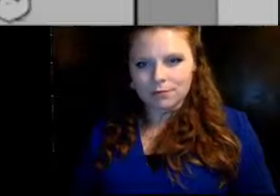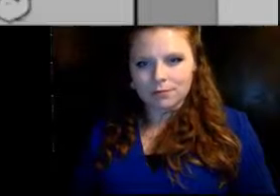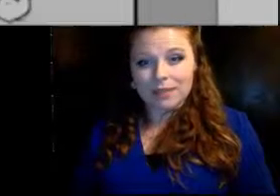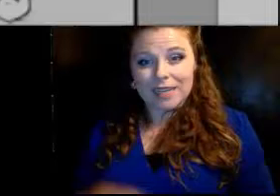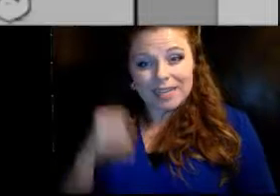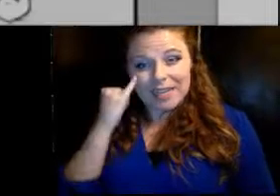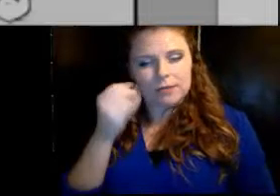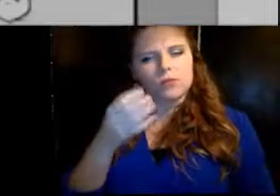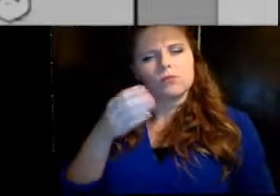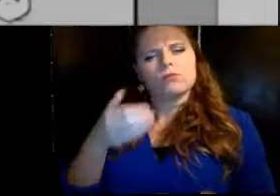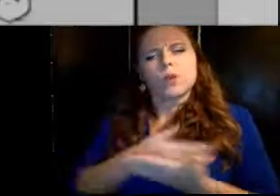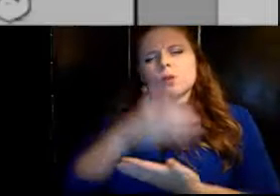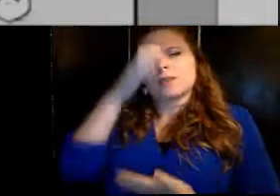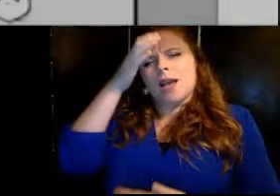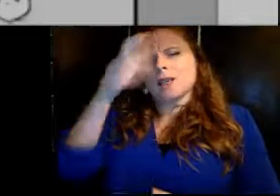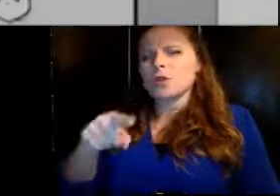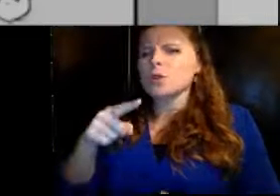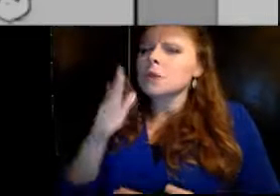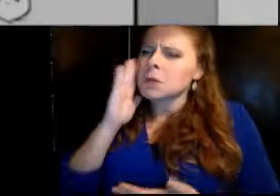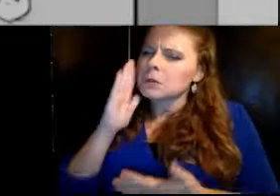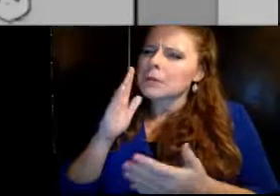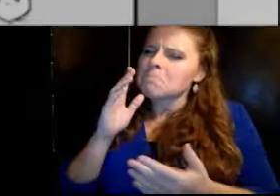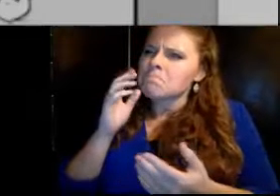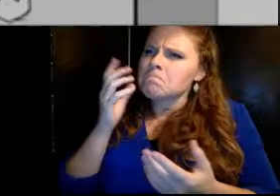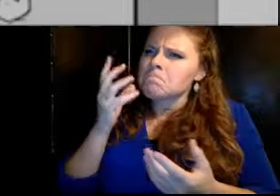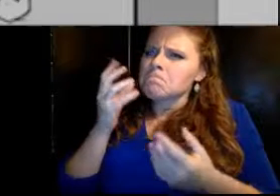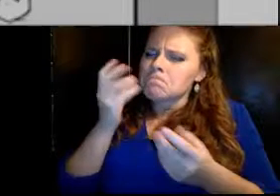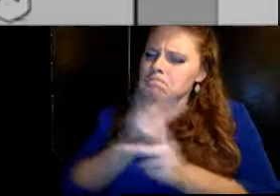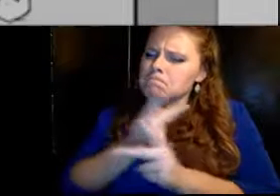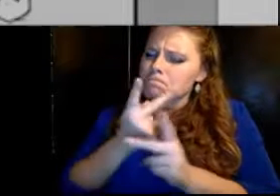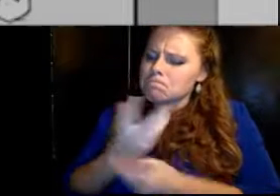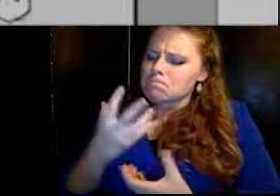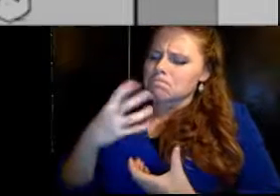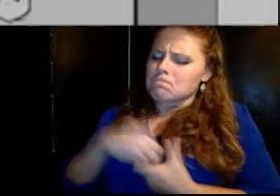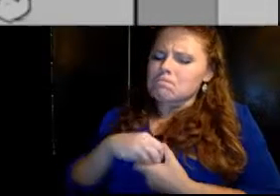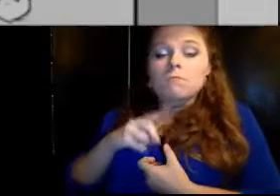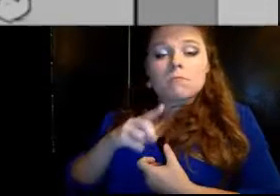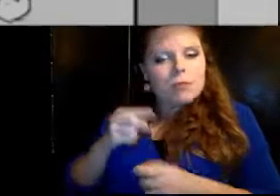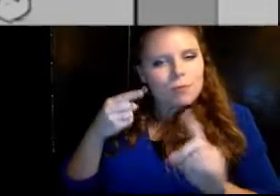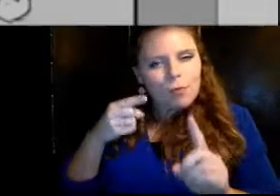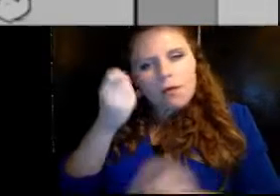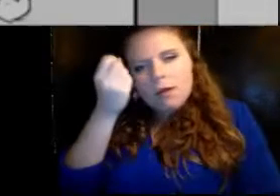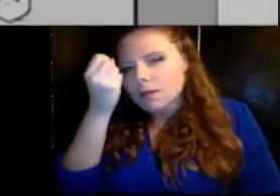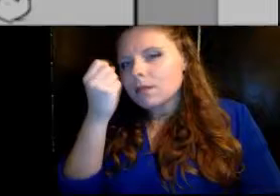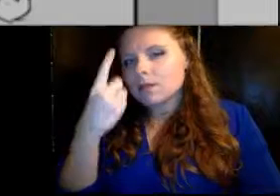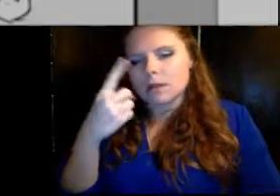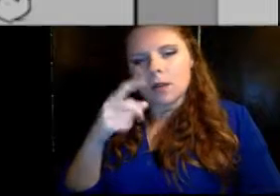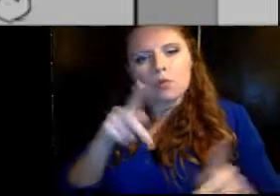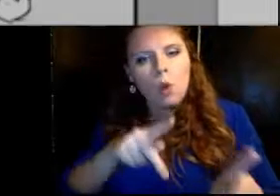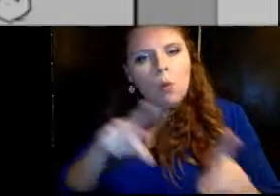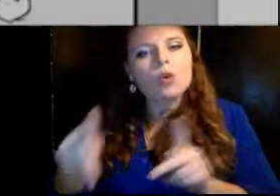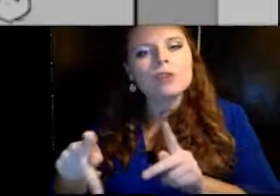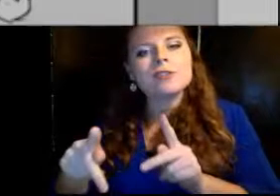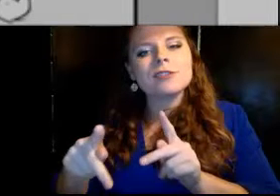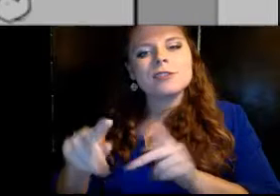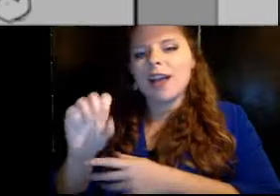If these are new concepts to you, it's going to take a little while to internalize the ideas. But the goal is to understand proportion